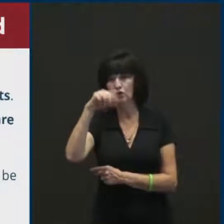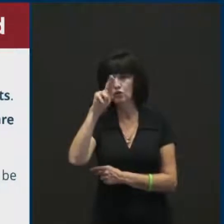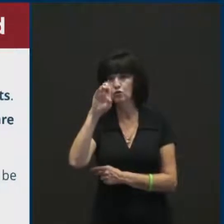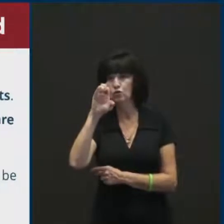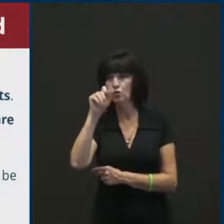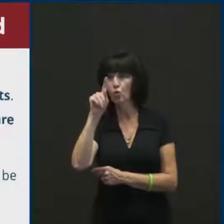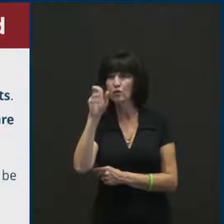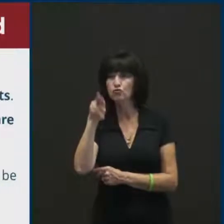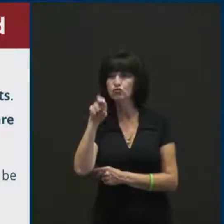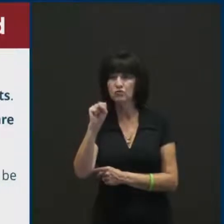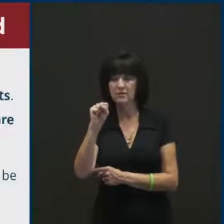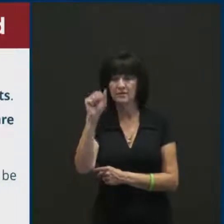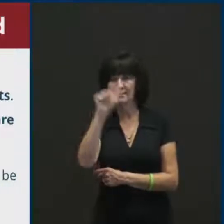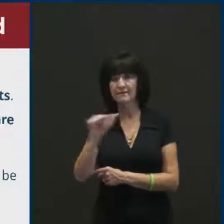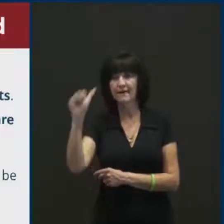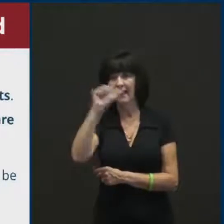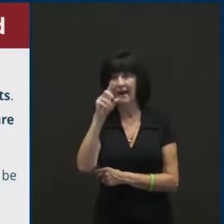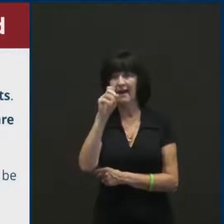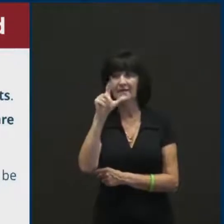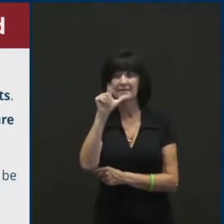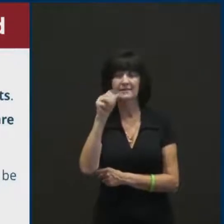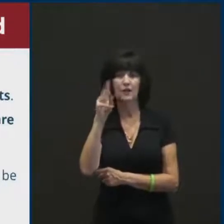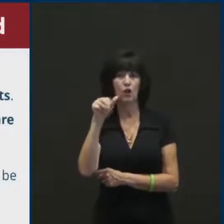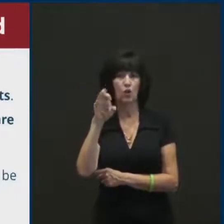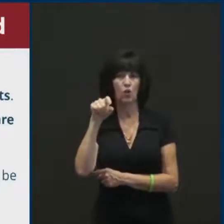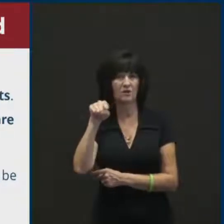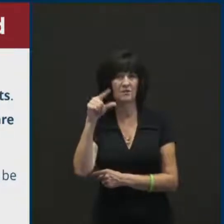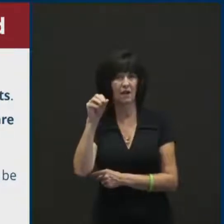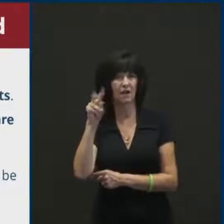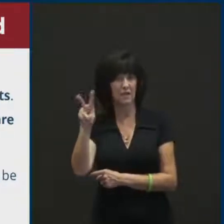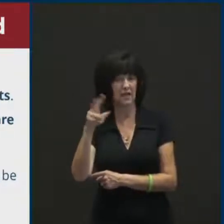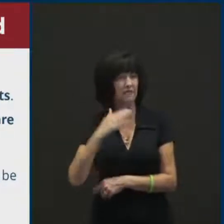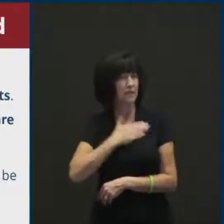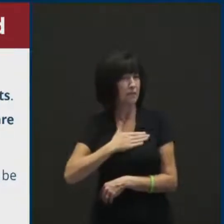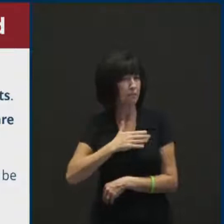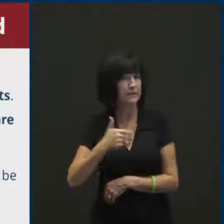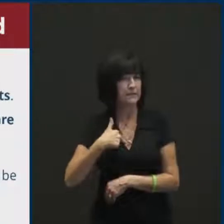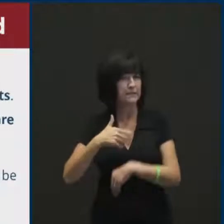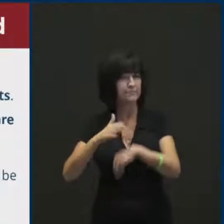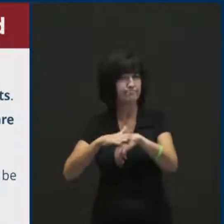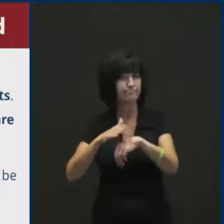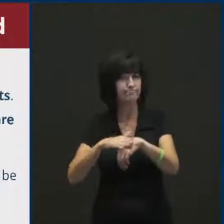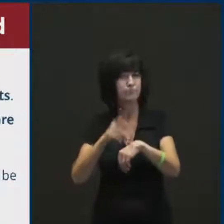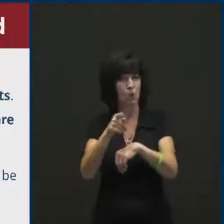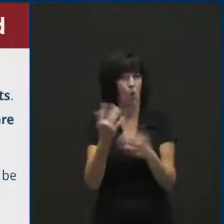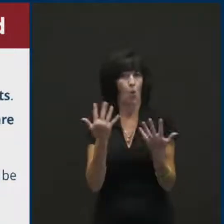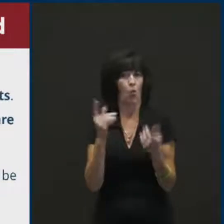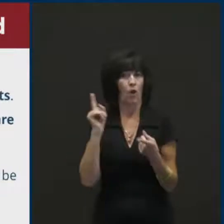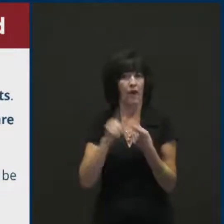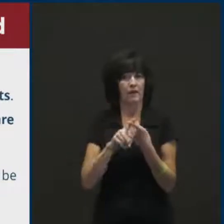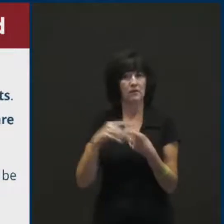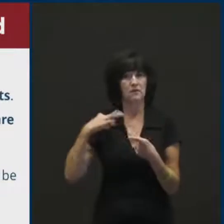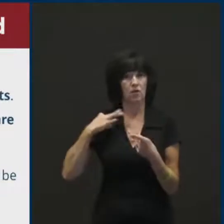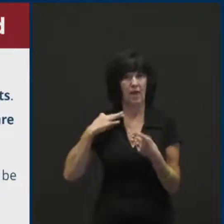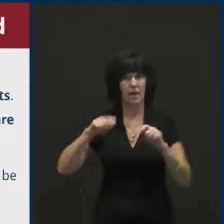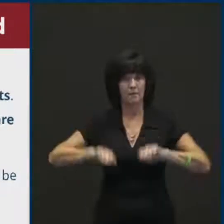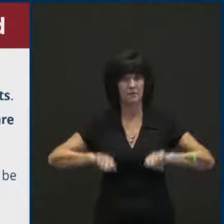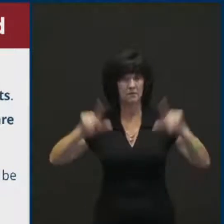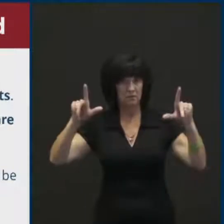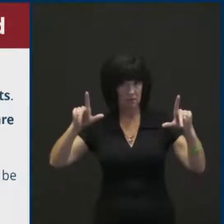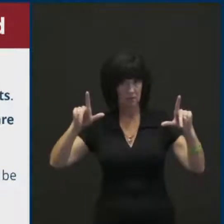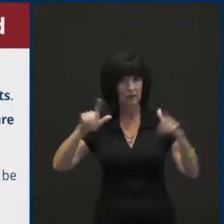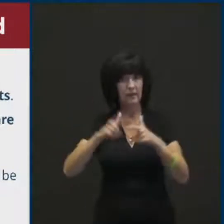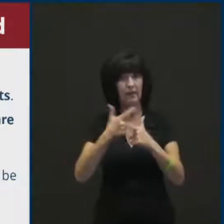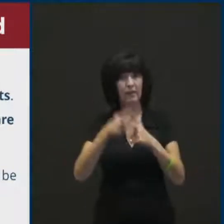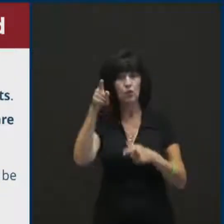dhss_caresquestions@delaware.gov. I would urge entities to wait until you are able to see the application and the guidelines because we think that is going